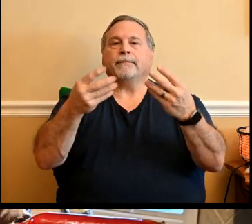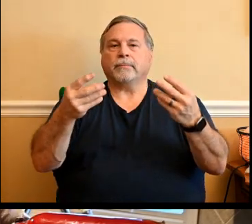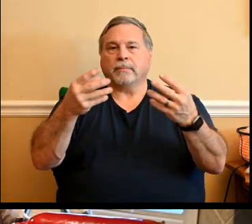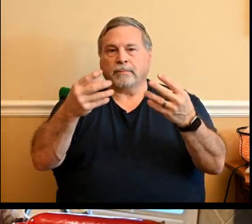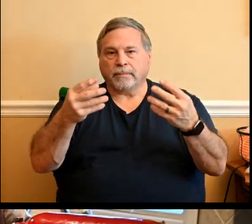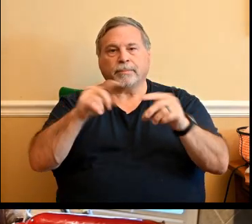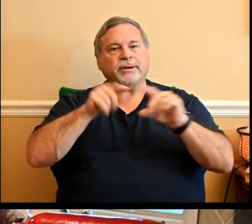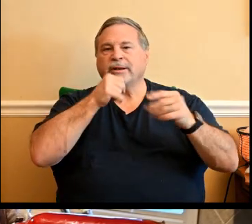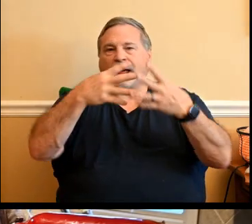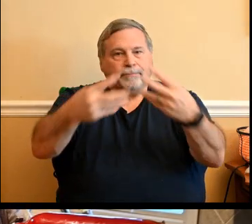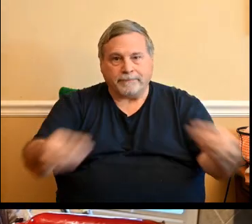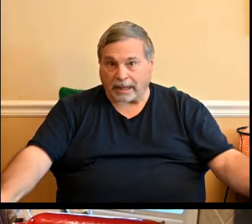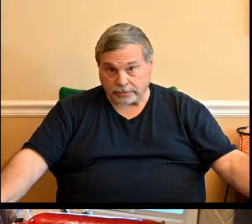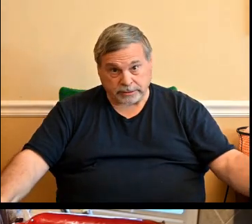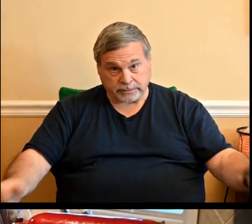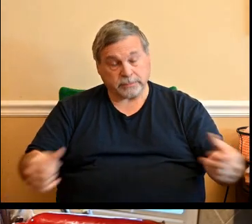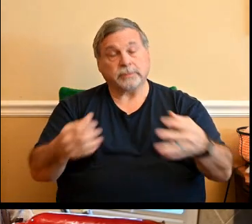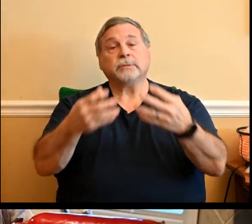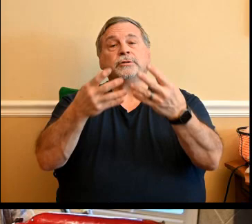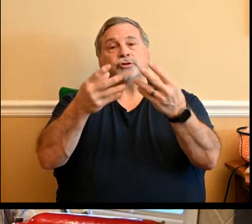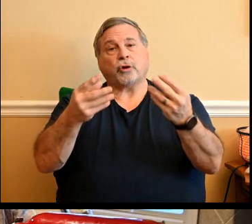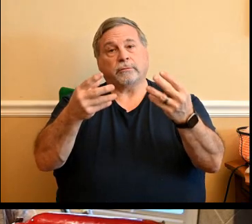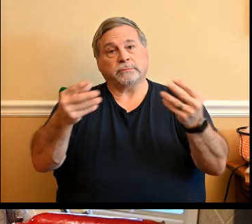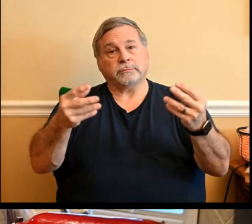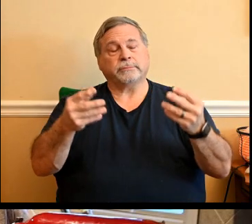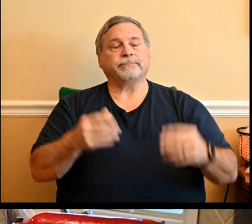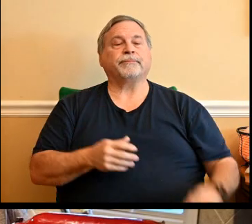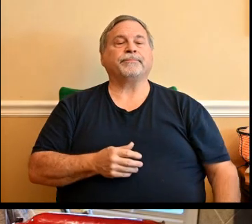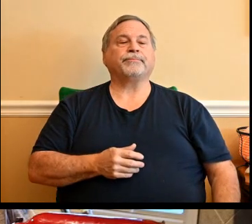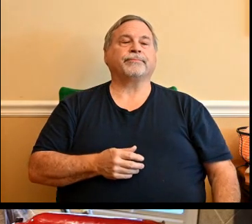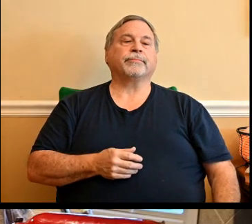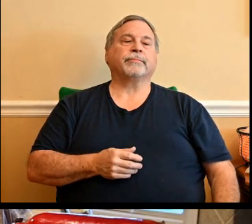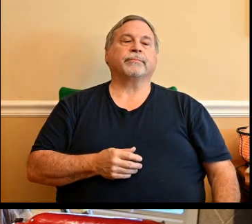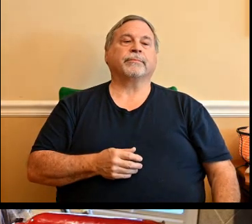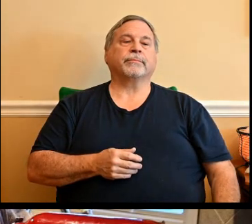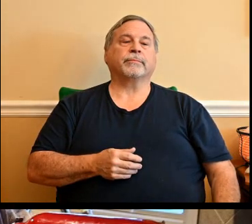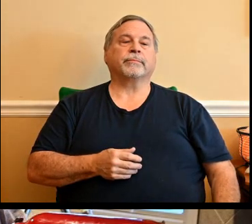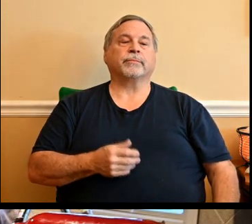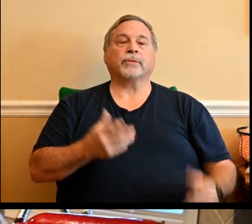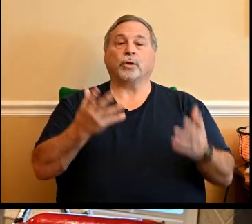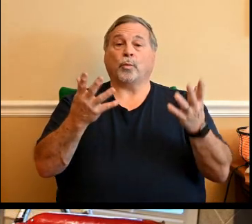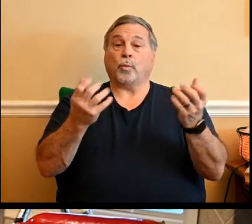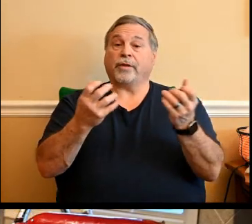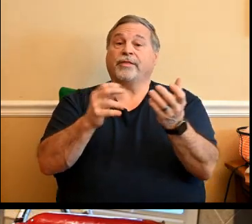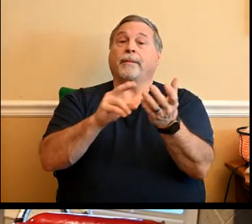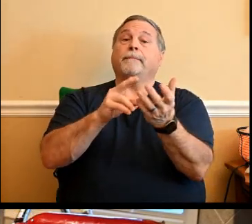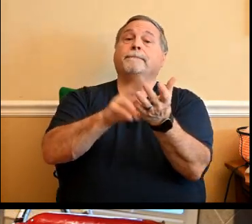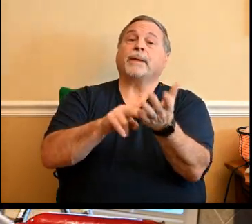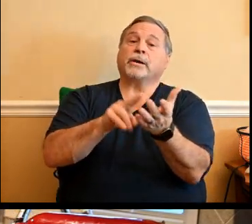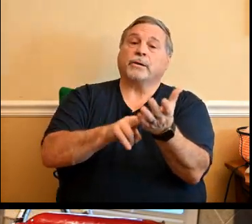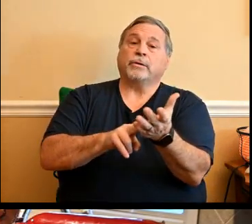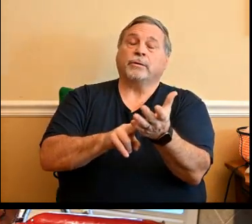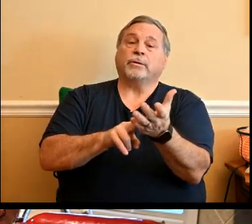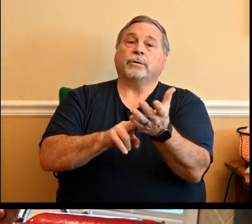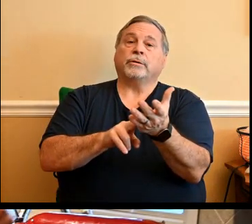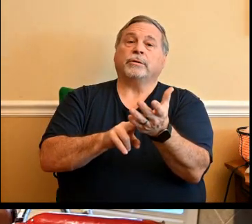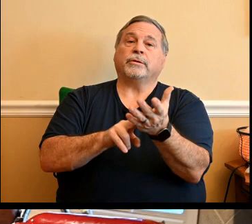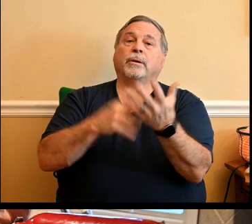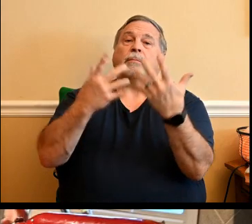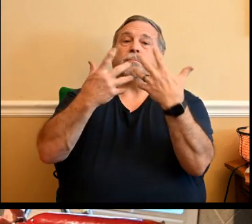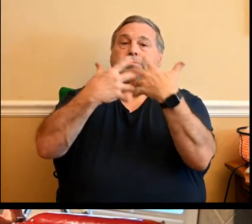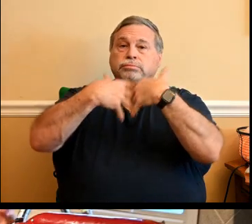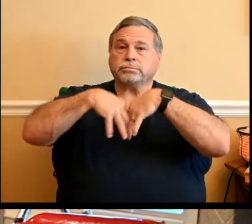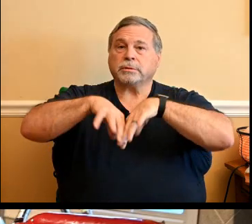softened. And there's a difference. What you're trying to do is use some of the butter to actually,